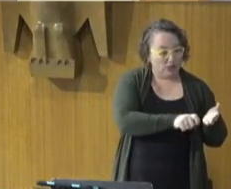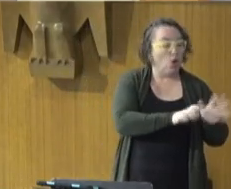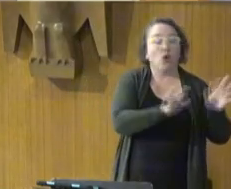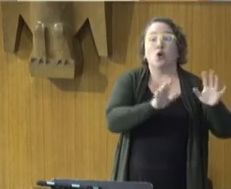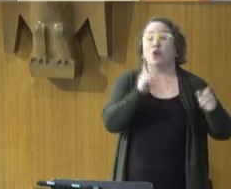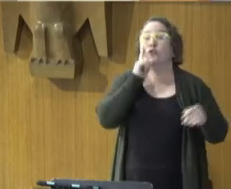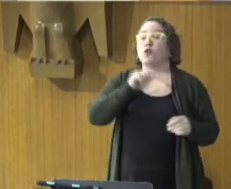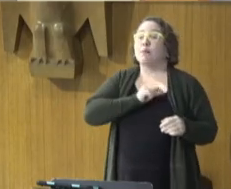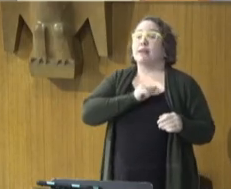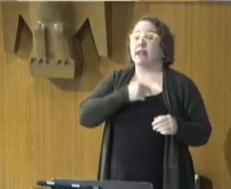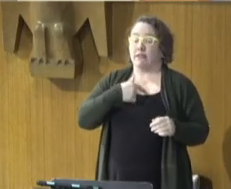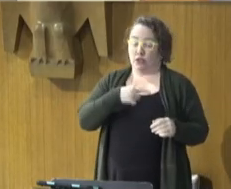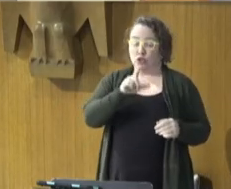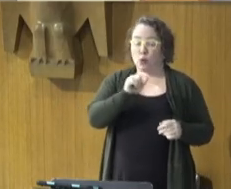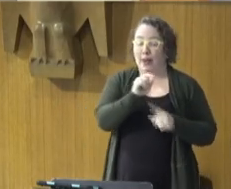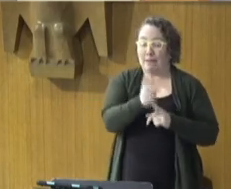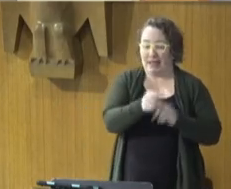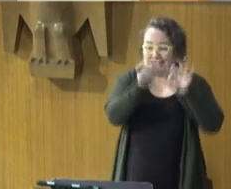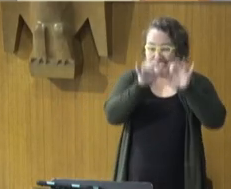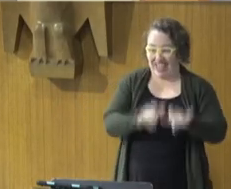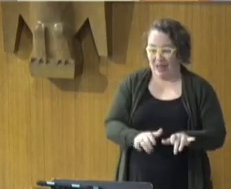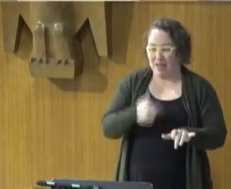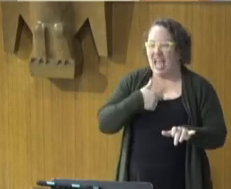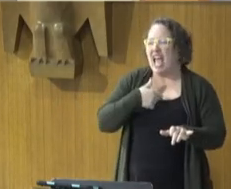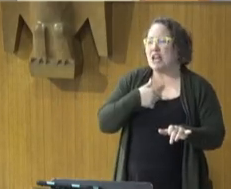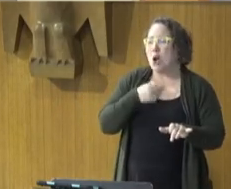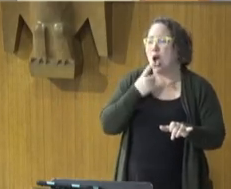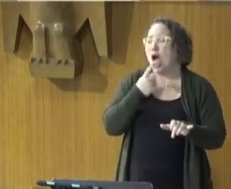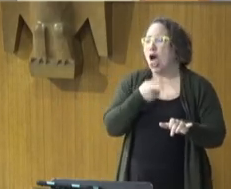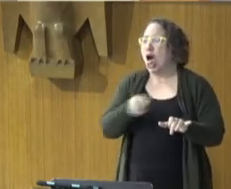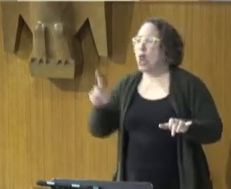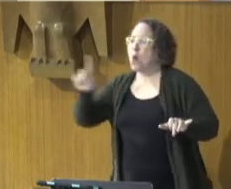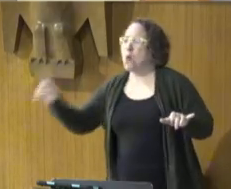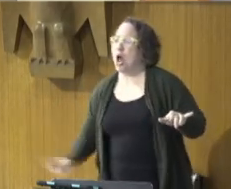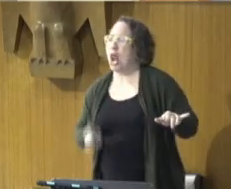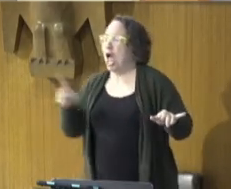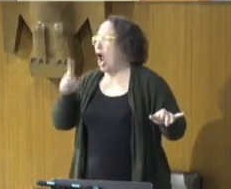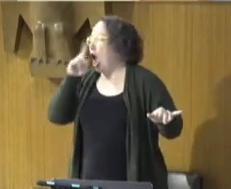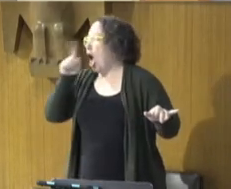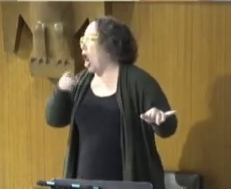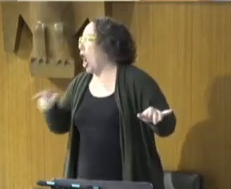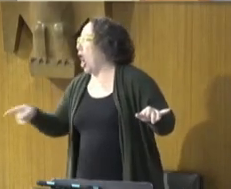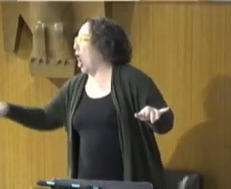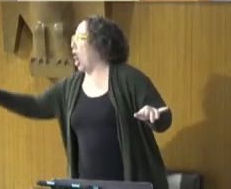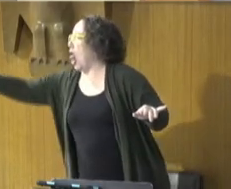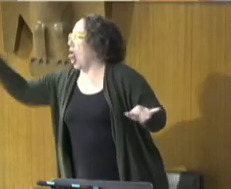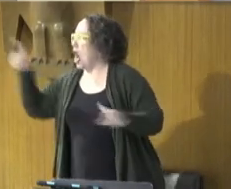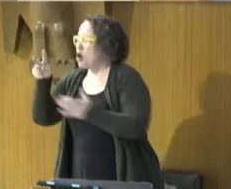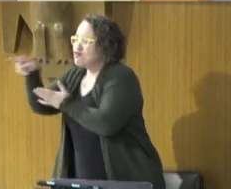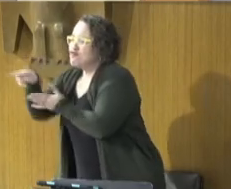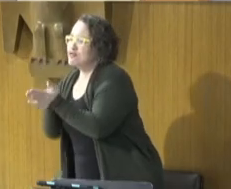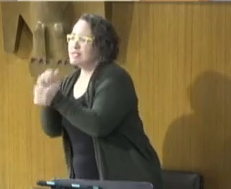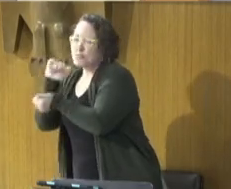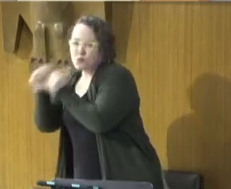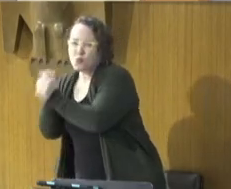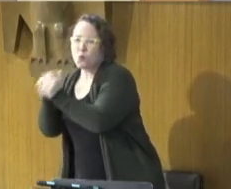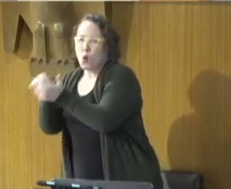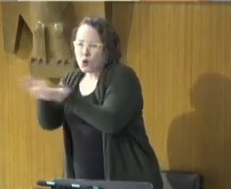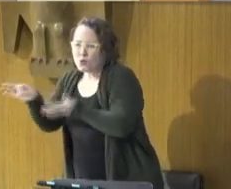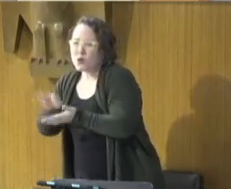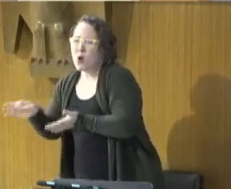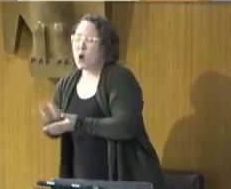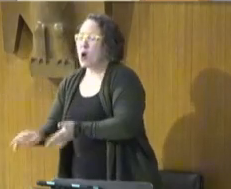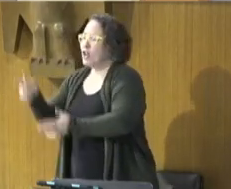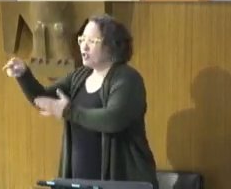procrastinate. By checking sports scores or reading random Wikipedia articles, I just have this need to read